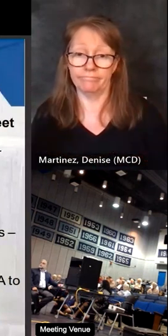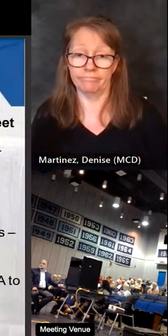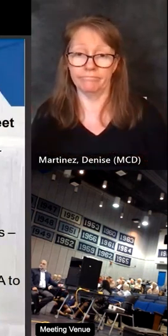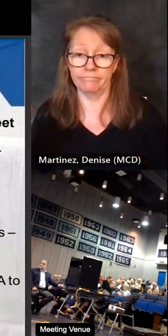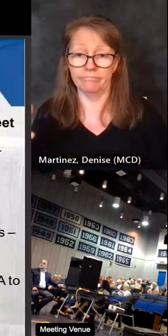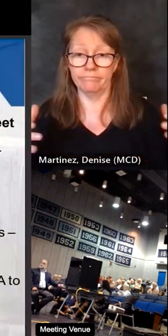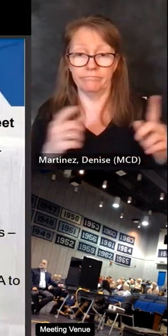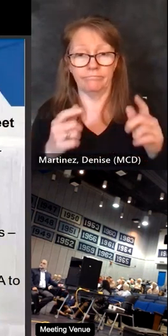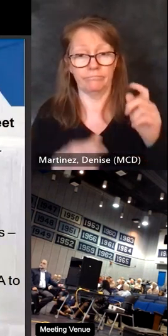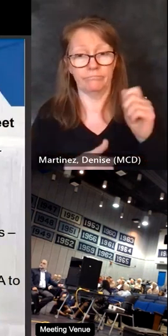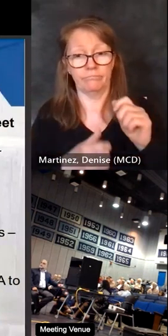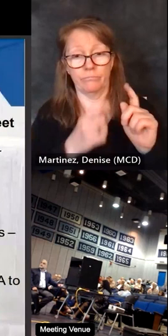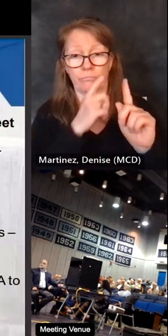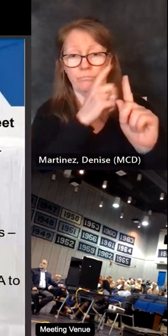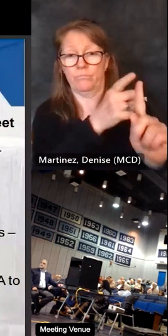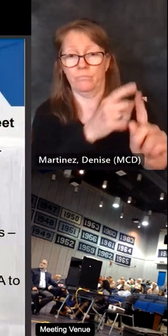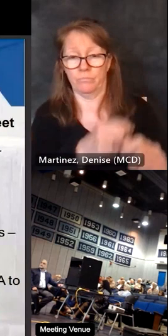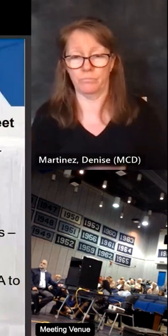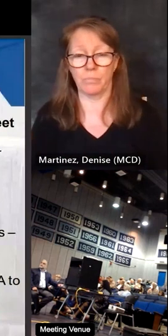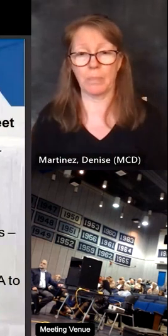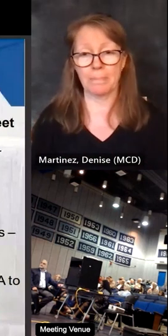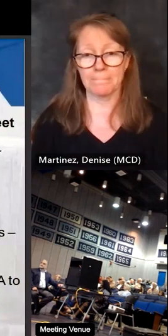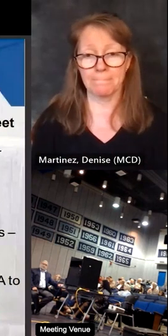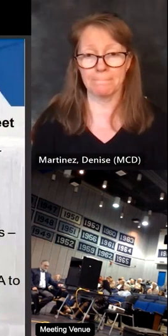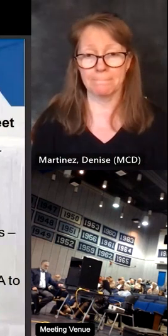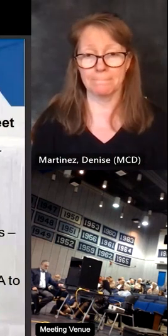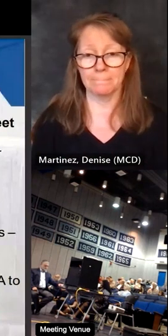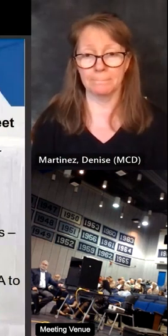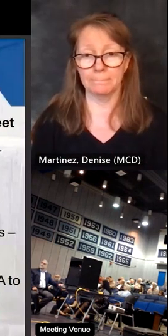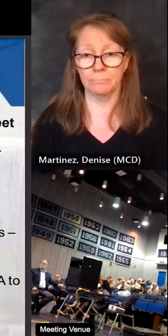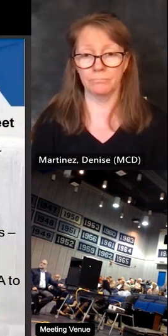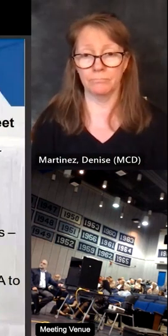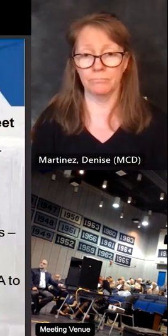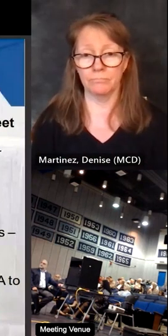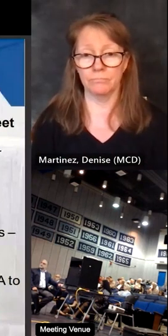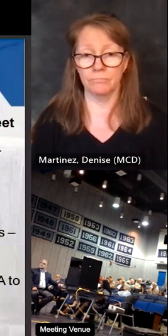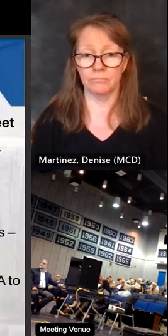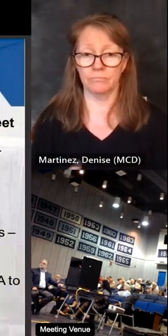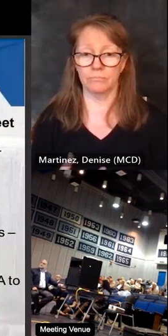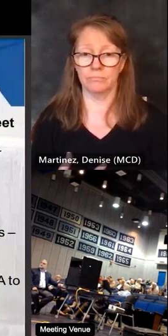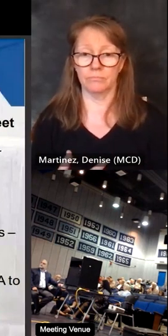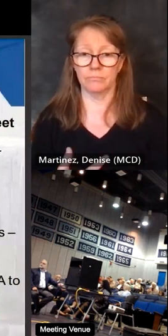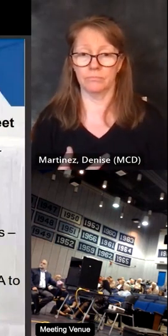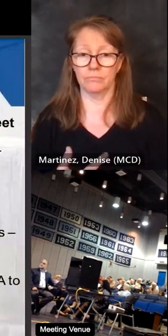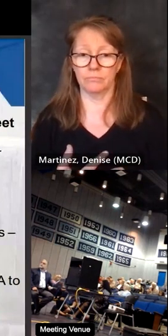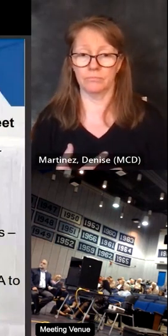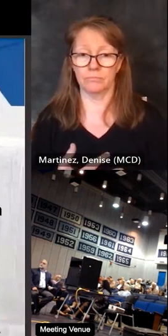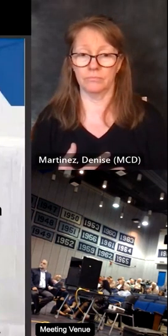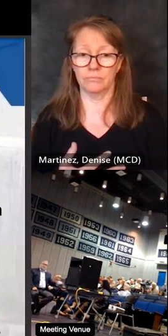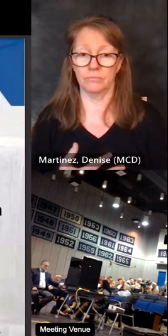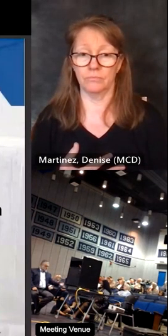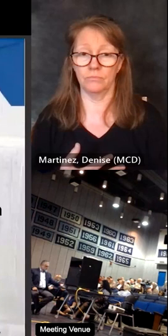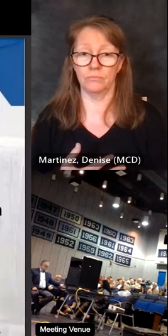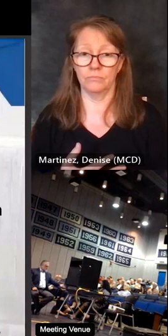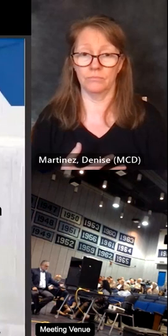graph here. And so we're really pleased that this target that we've set is actually in line with